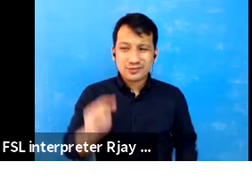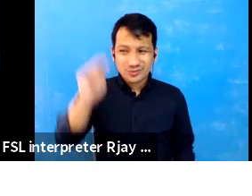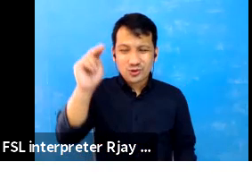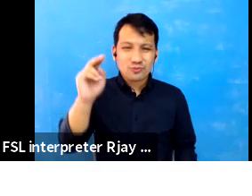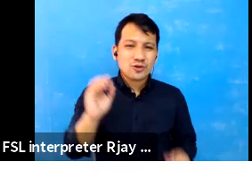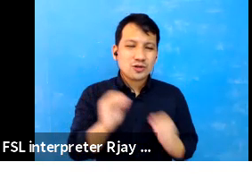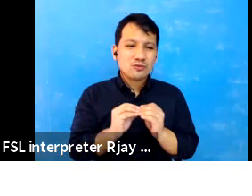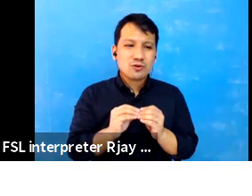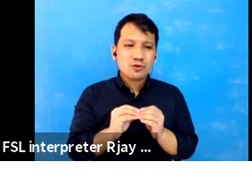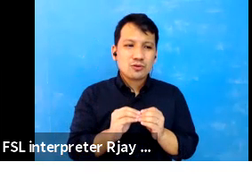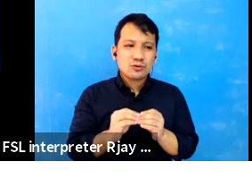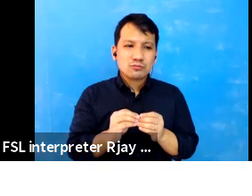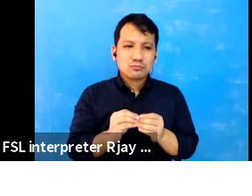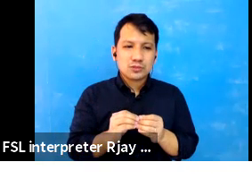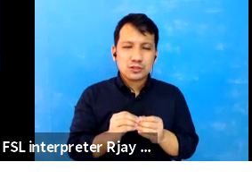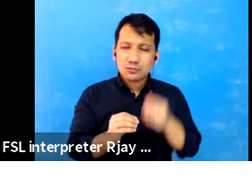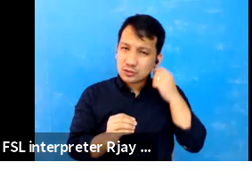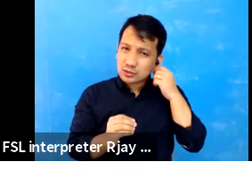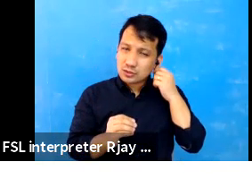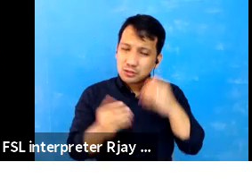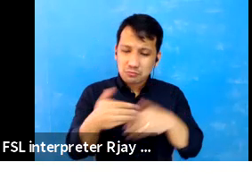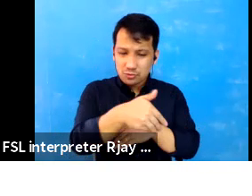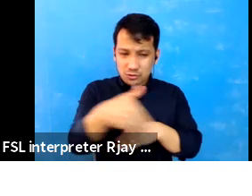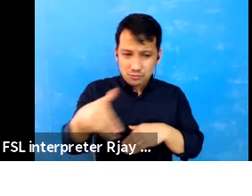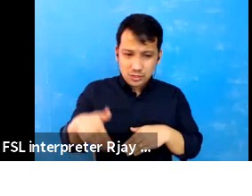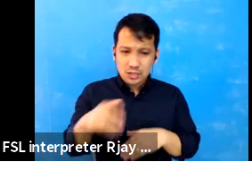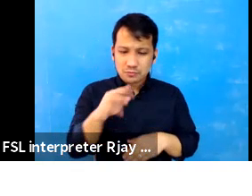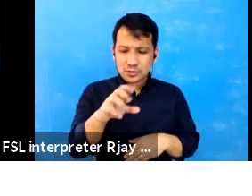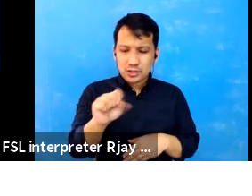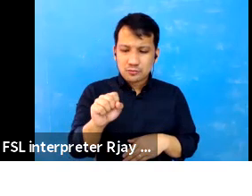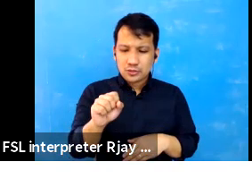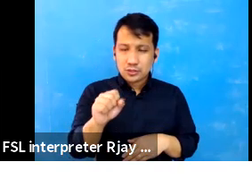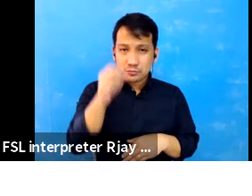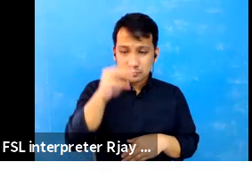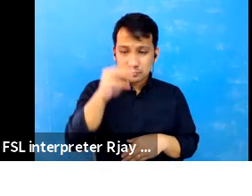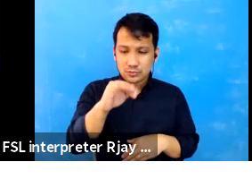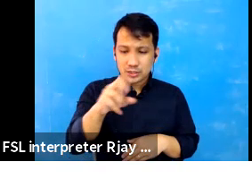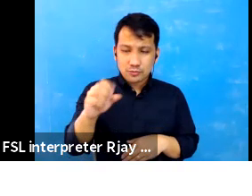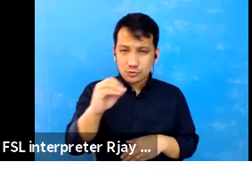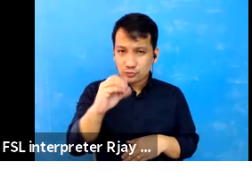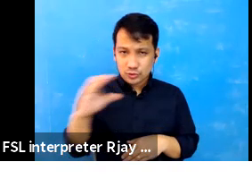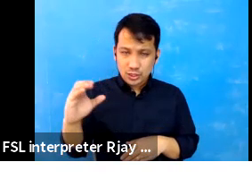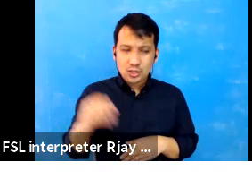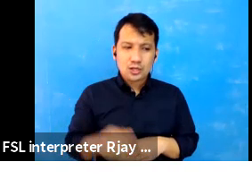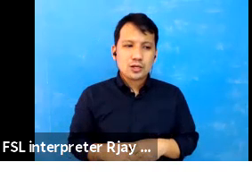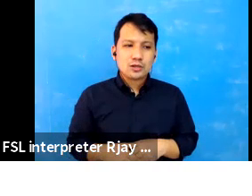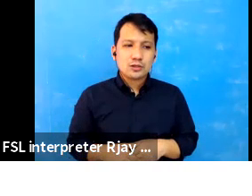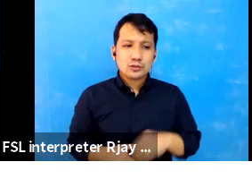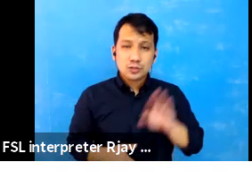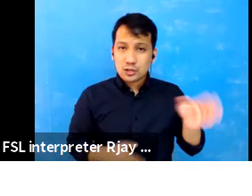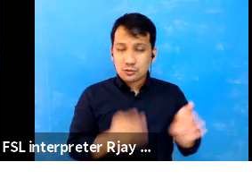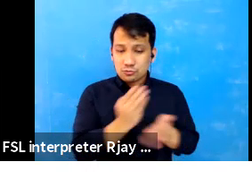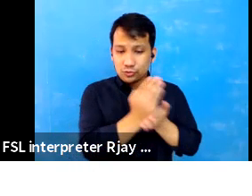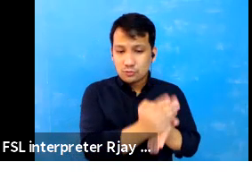the municipality of Rizal, bordering Misamis Occidental. On the east are the province of Zamboanga